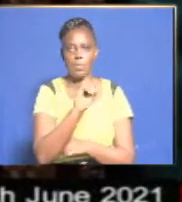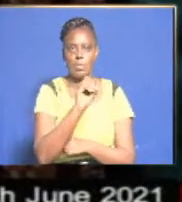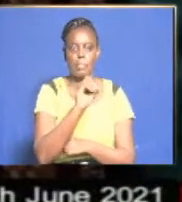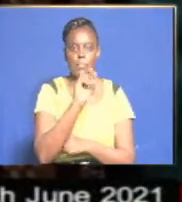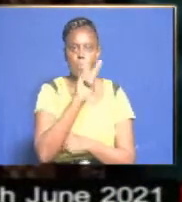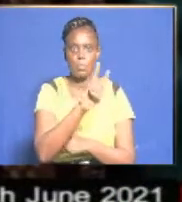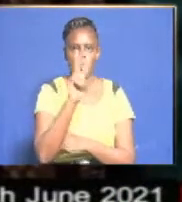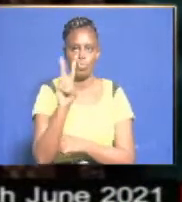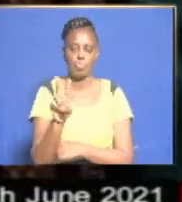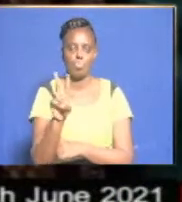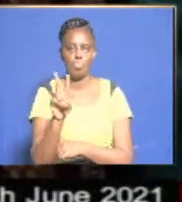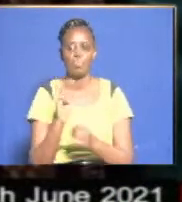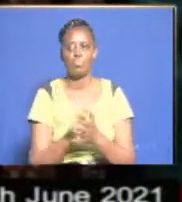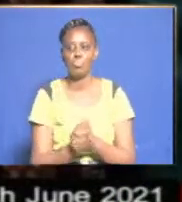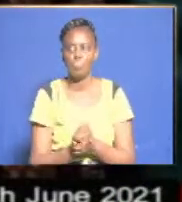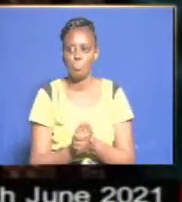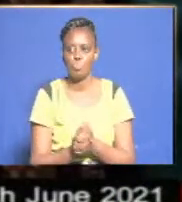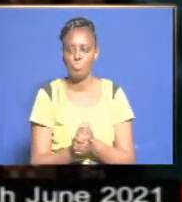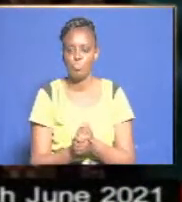2021-2022.